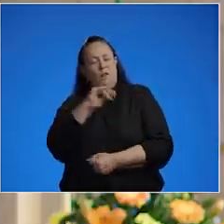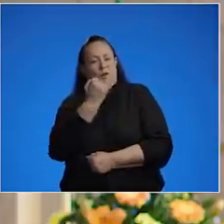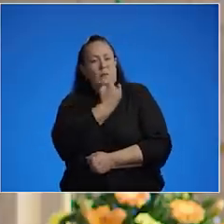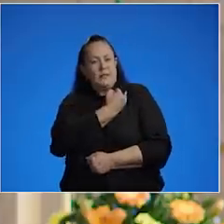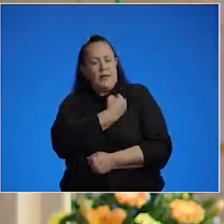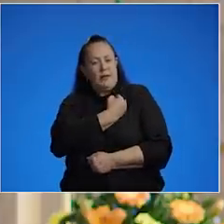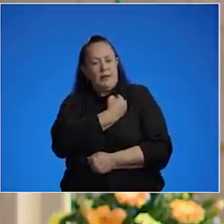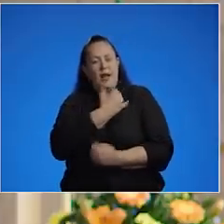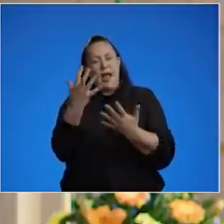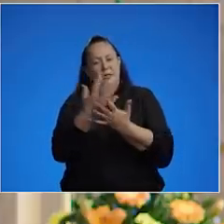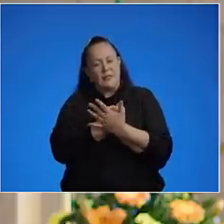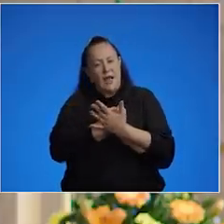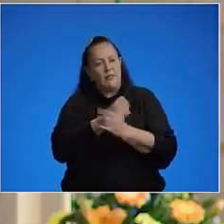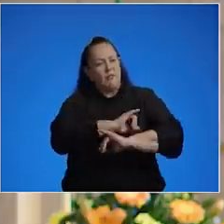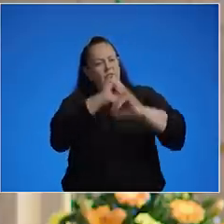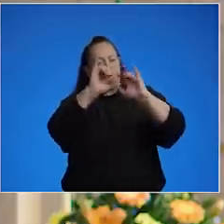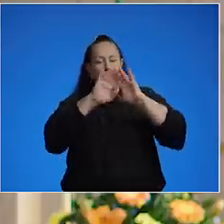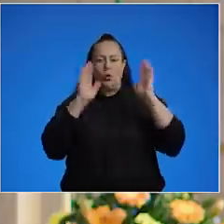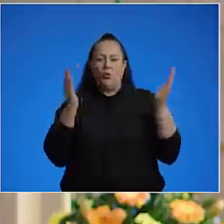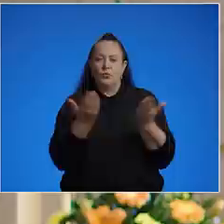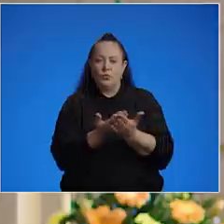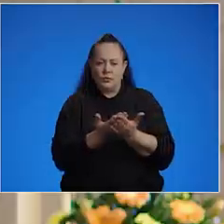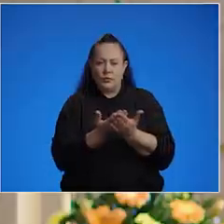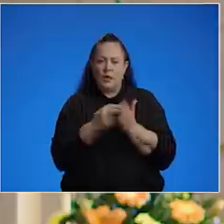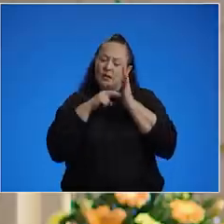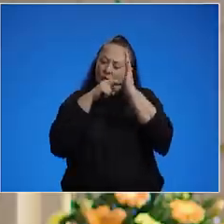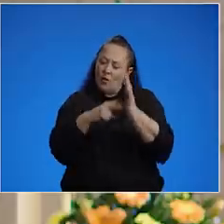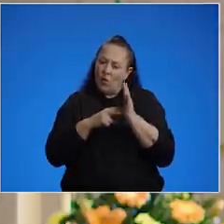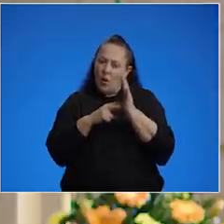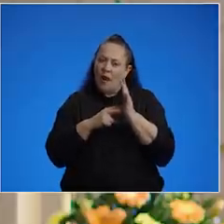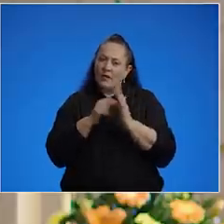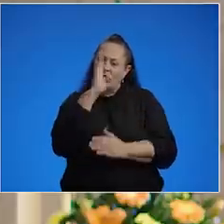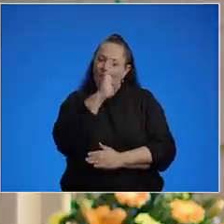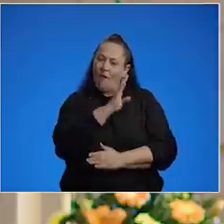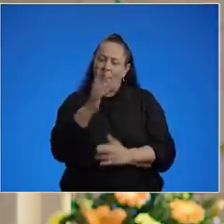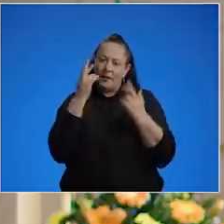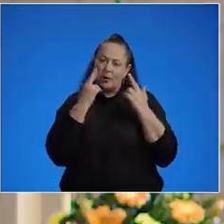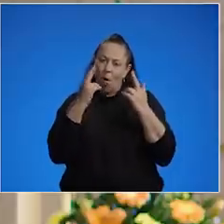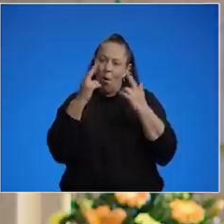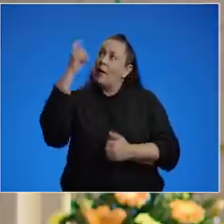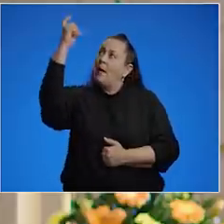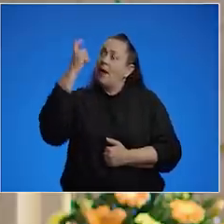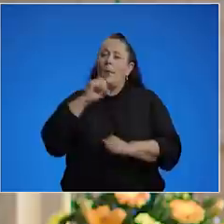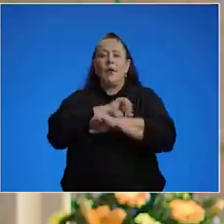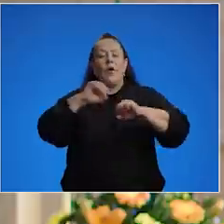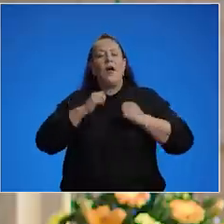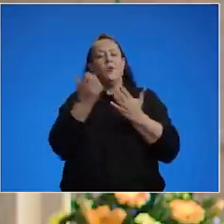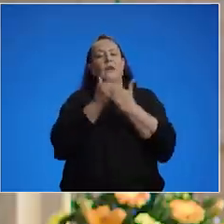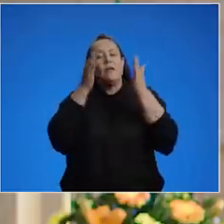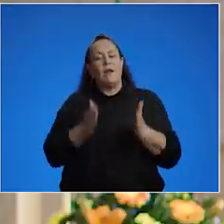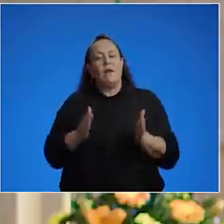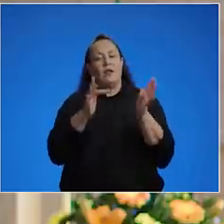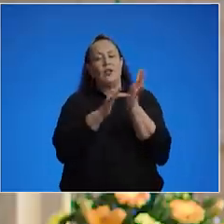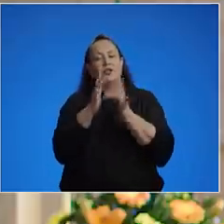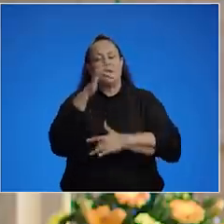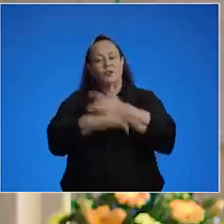be always free from sin and safe from all distress, As we await the blessed hope and the coming